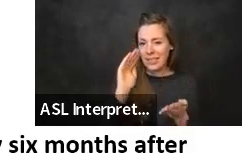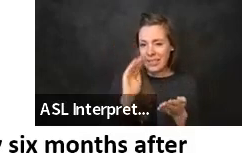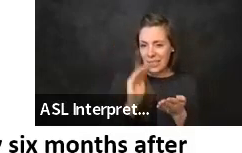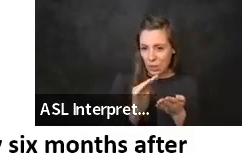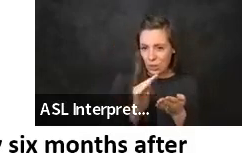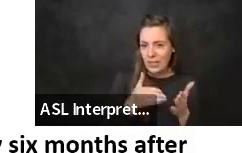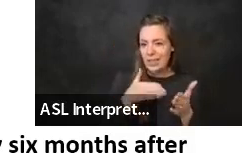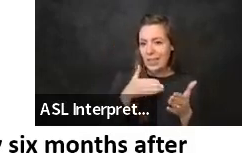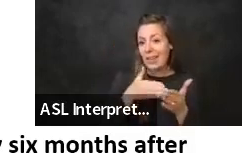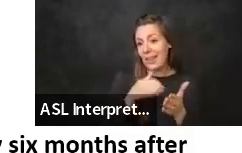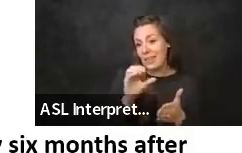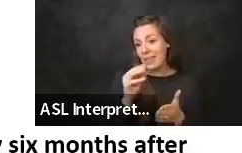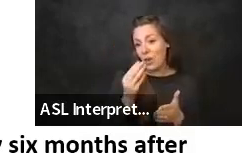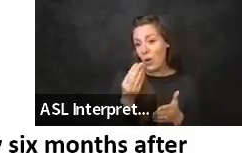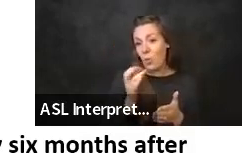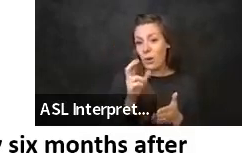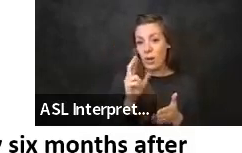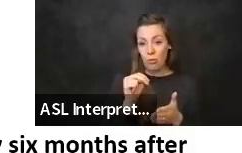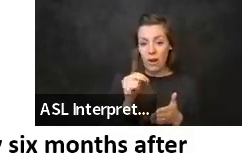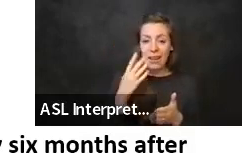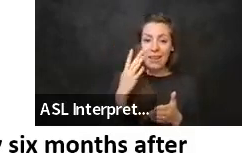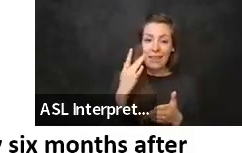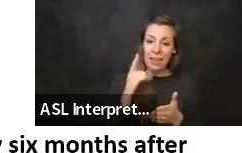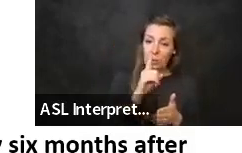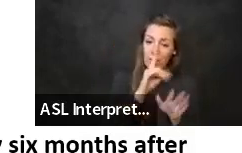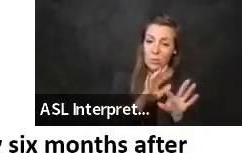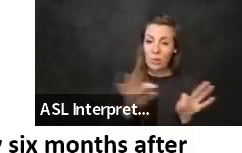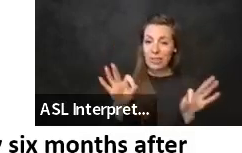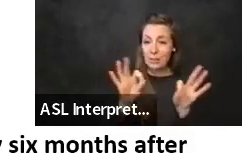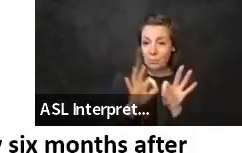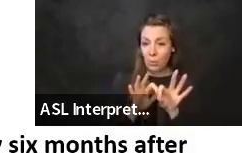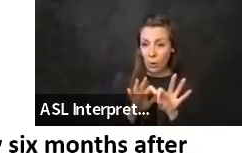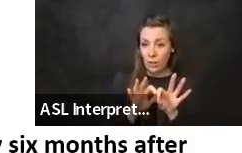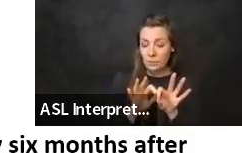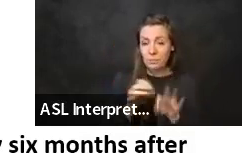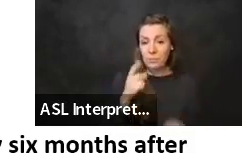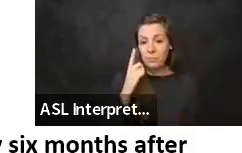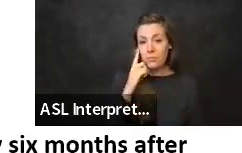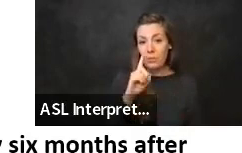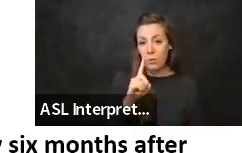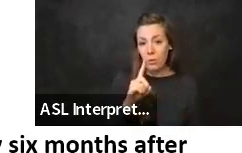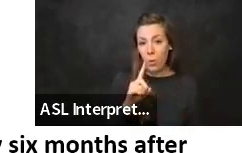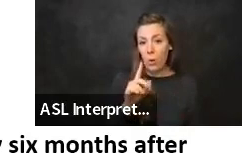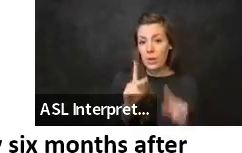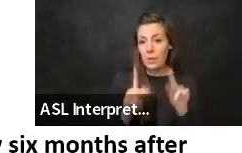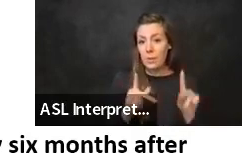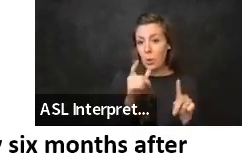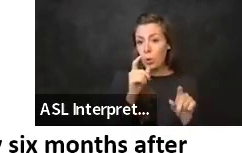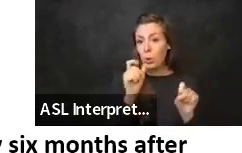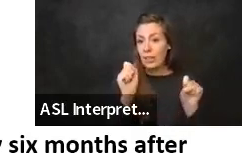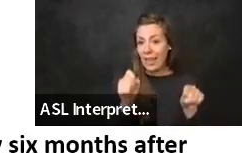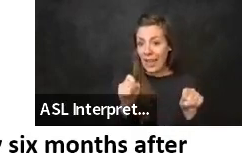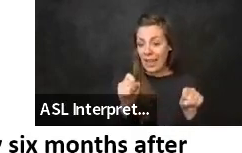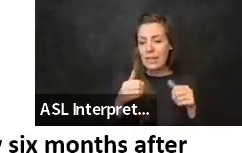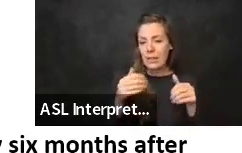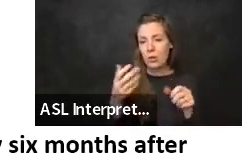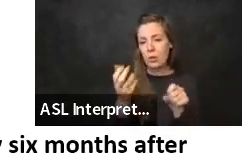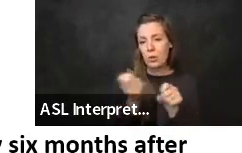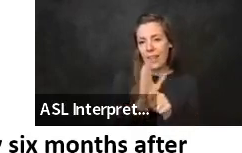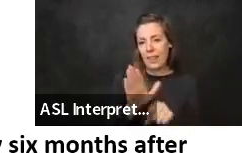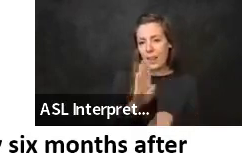the Omicron variant. And that's why it's particularly important for individuals who are eligible to get